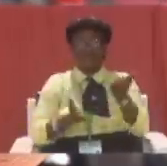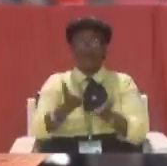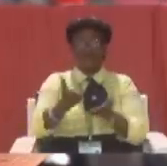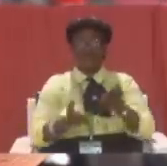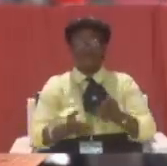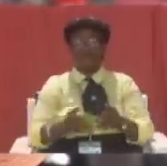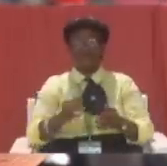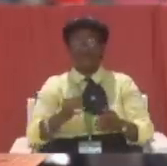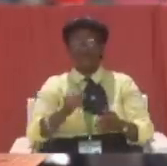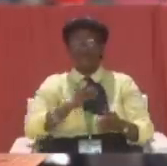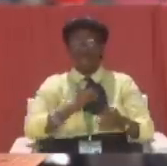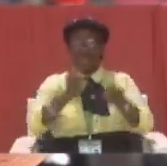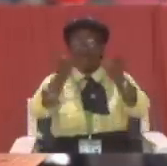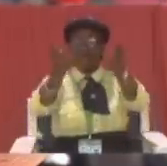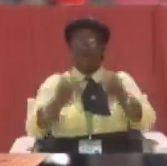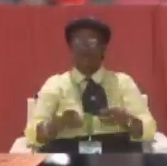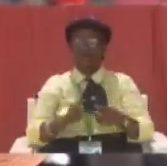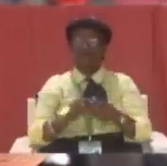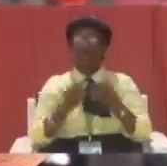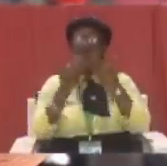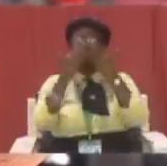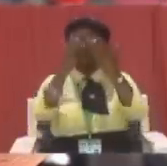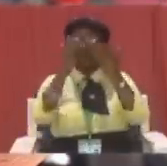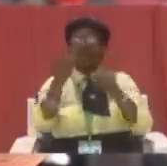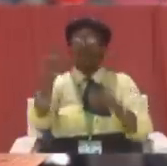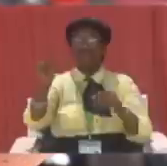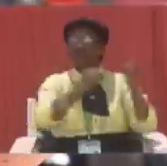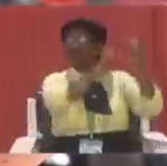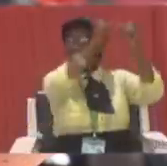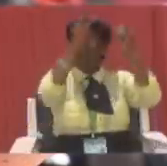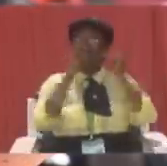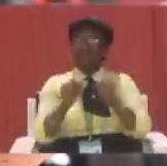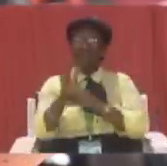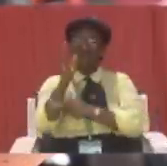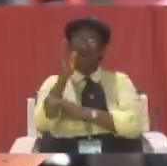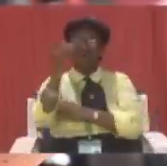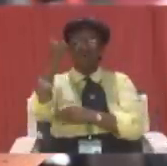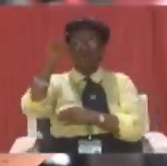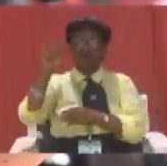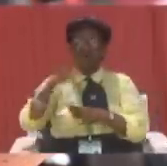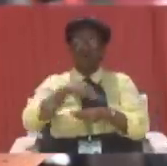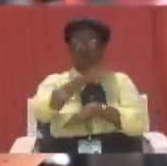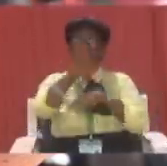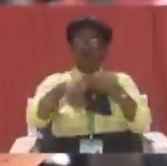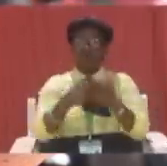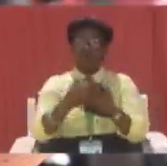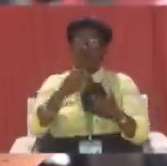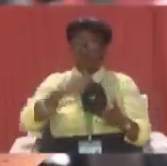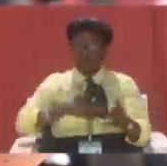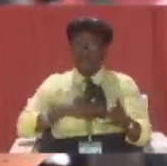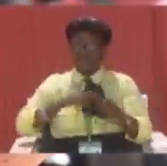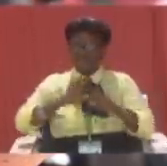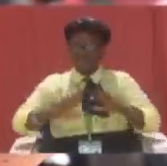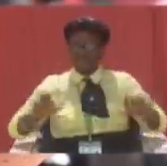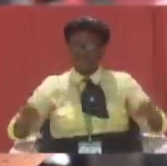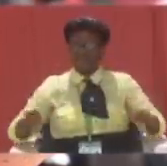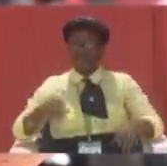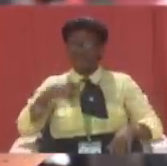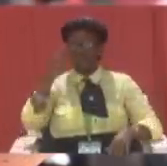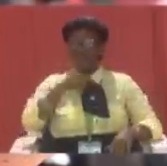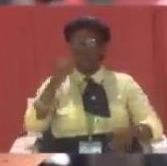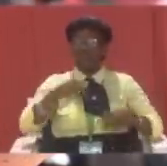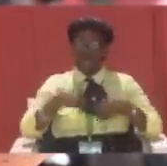I want to thank the Almighty God for all my children who administered